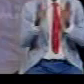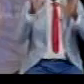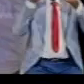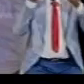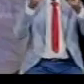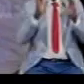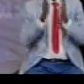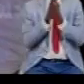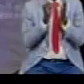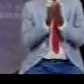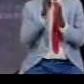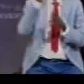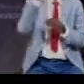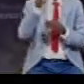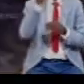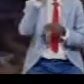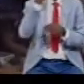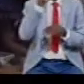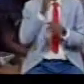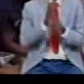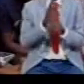him for us in Jesus' name.